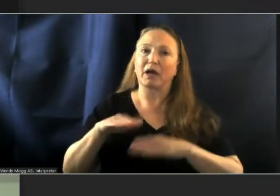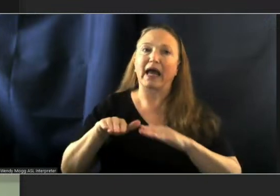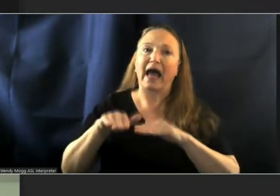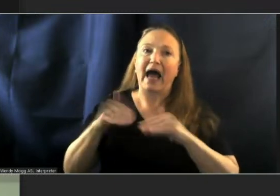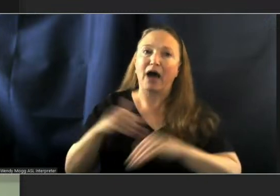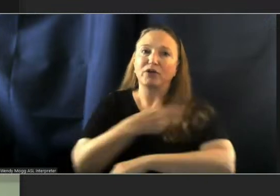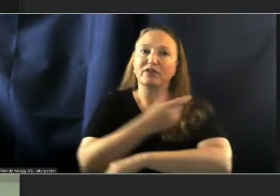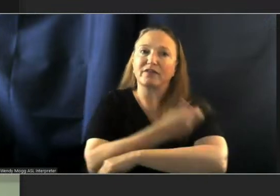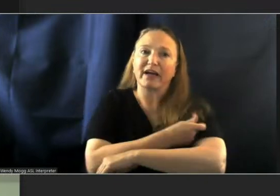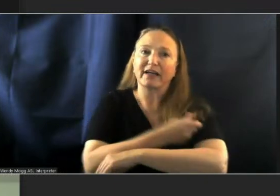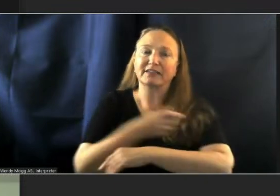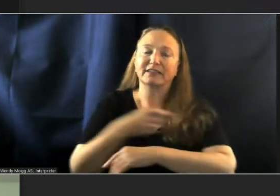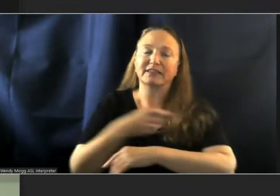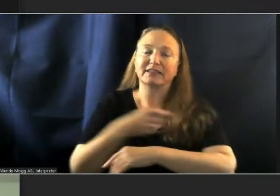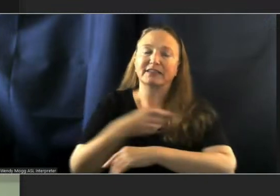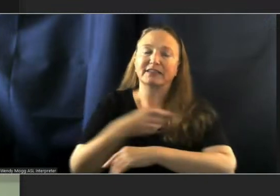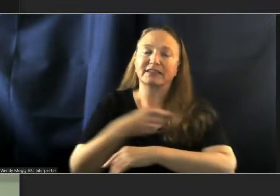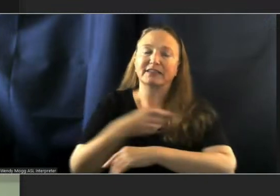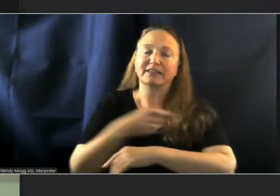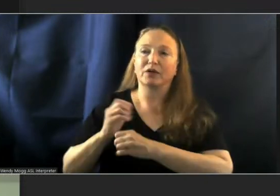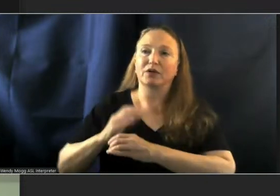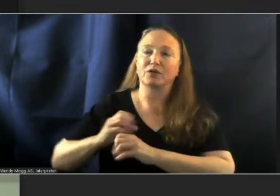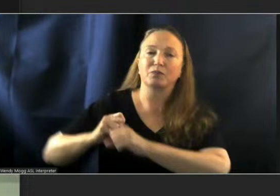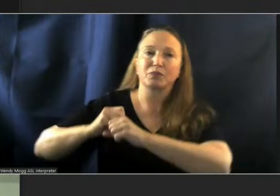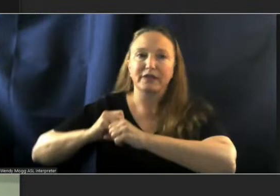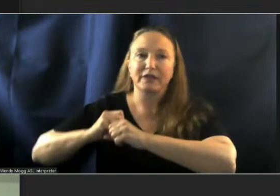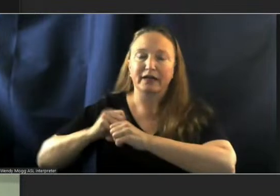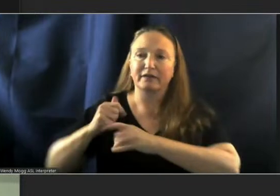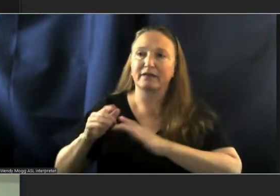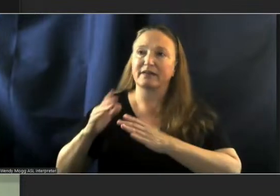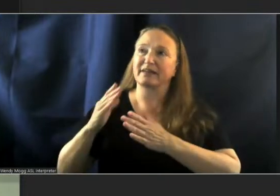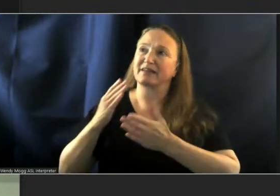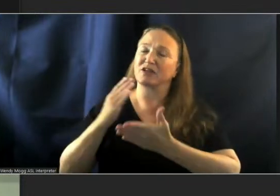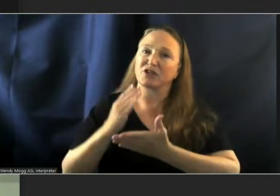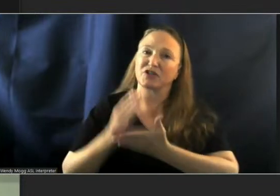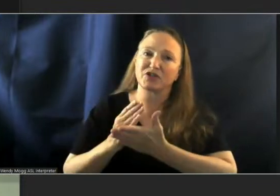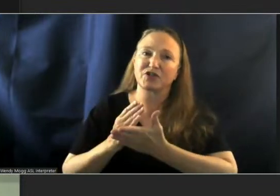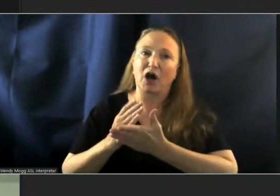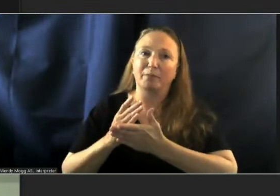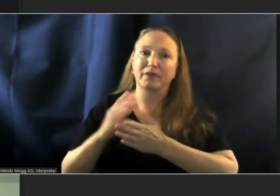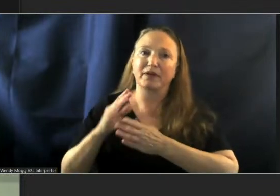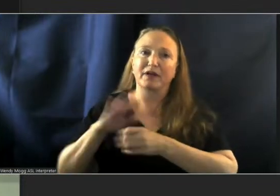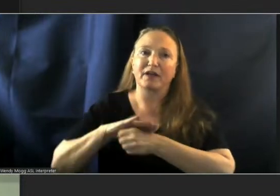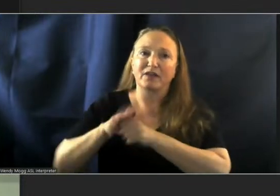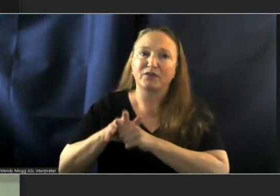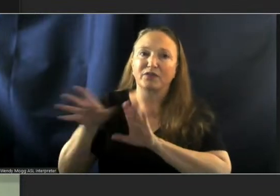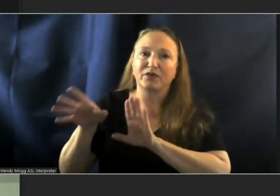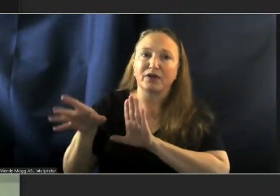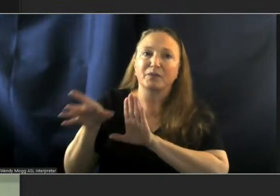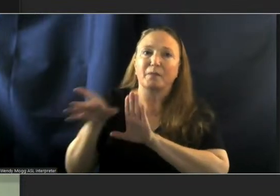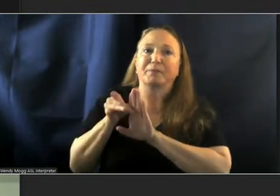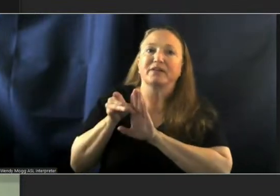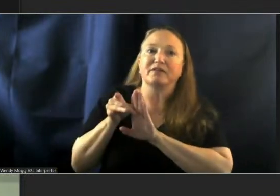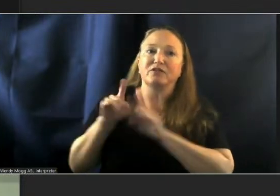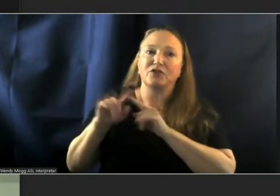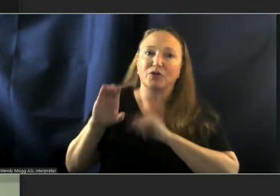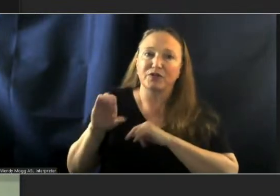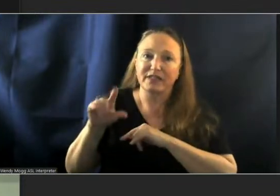COVID? Does it stop the virus from attaching itself to your cells, or do you actually get the virus and the shot immune system helps fight